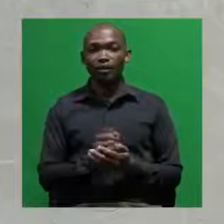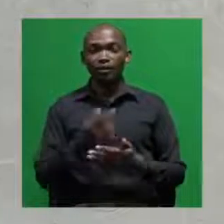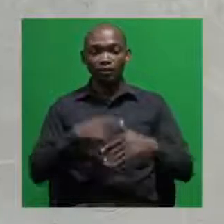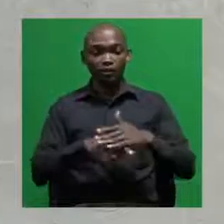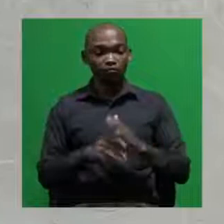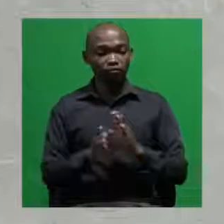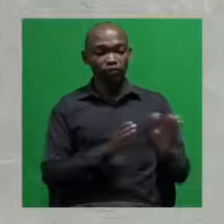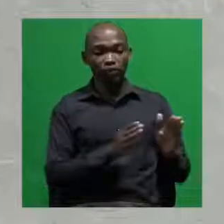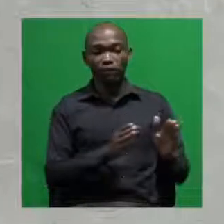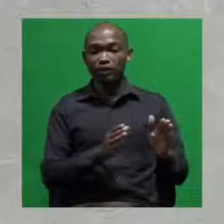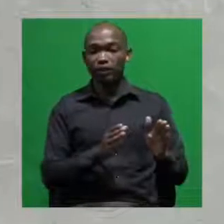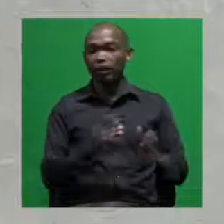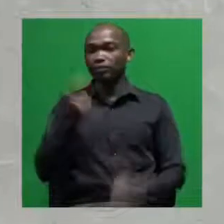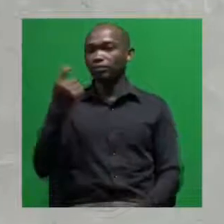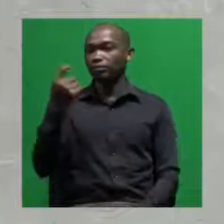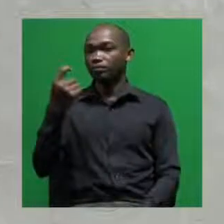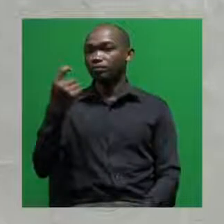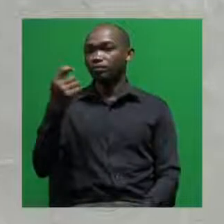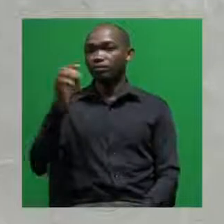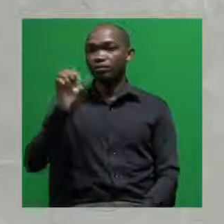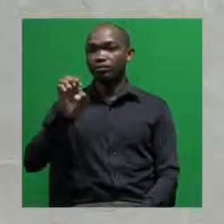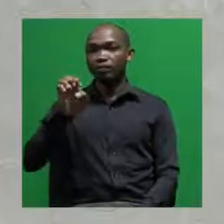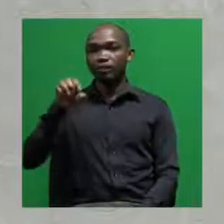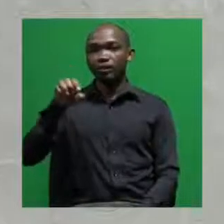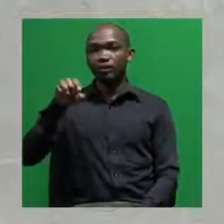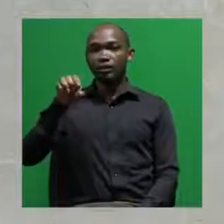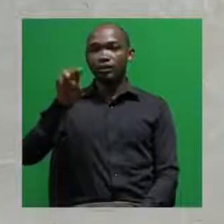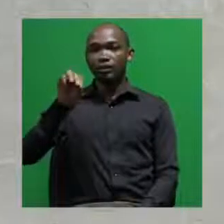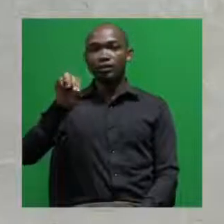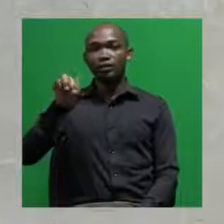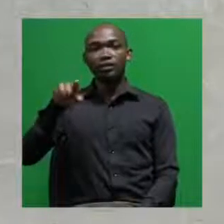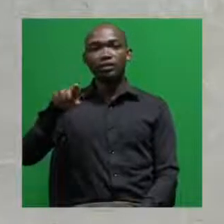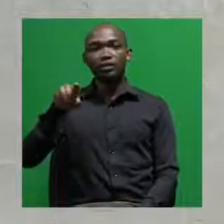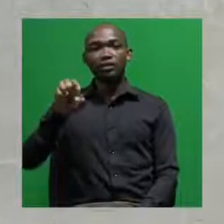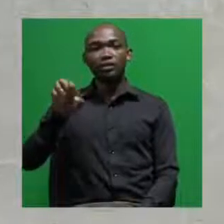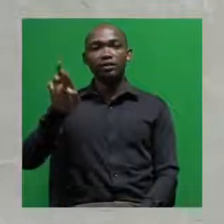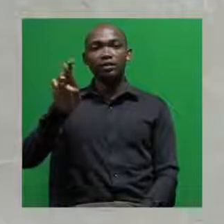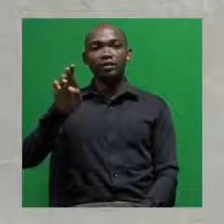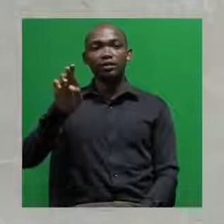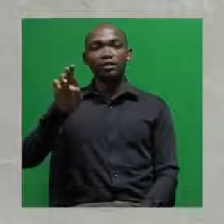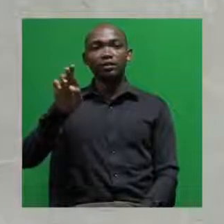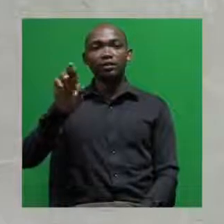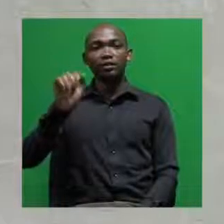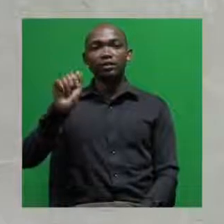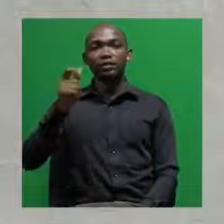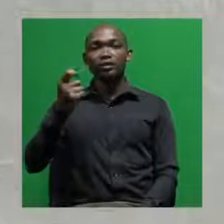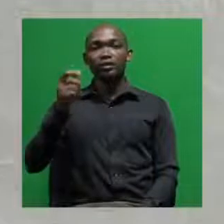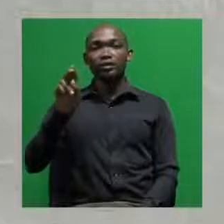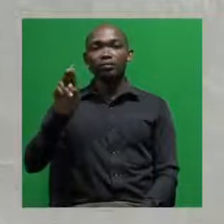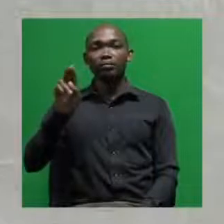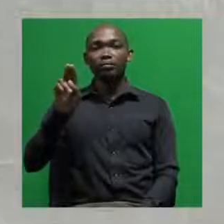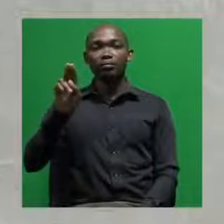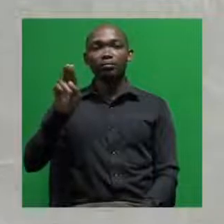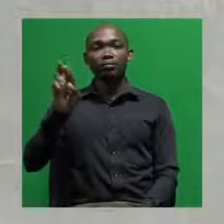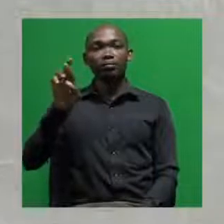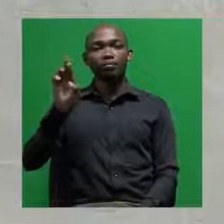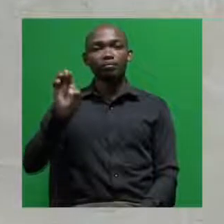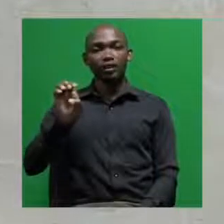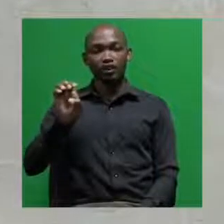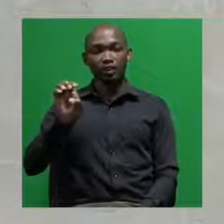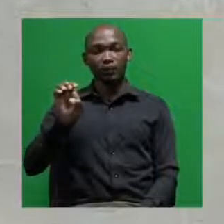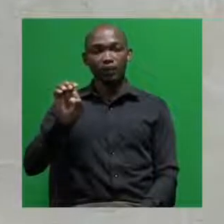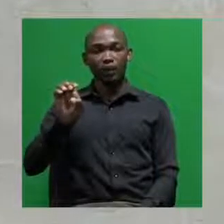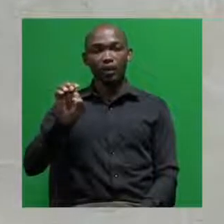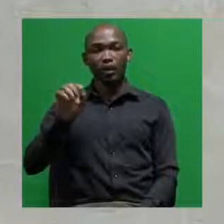is called as concept of temperature. My name is Teacher Abdul Sudi Muhammad,